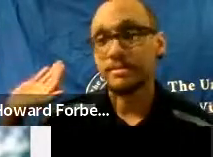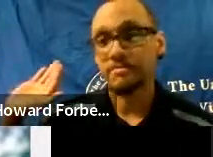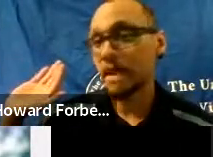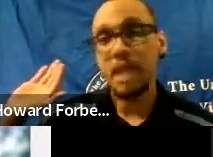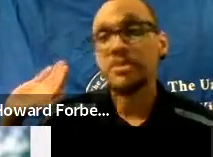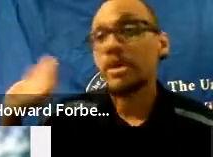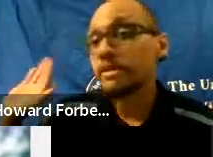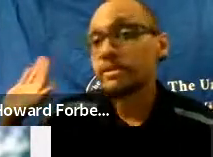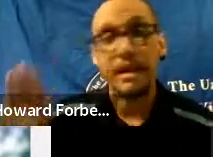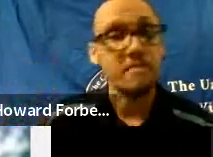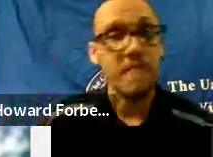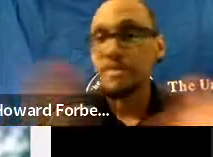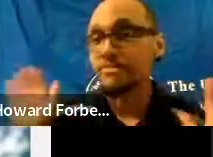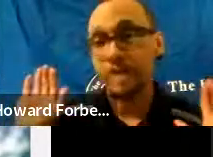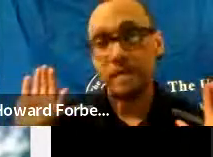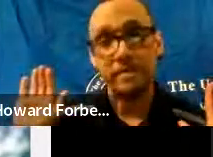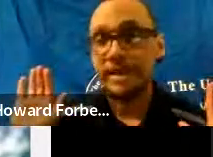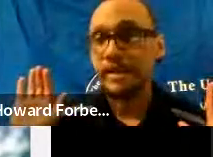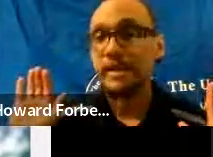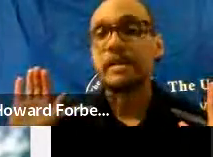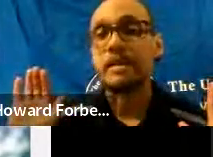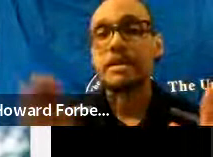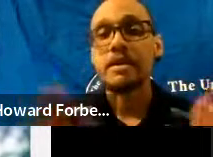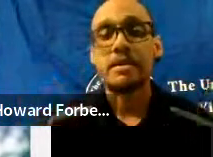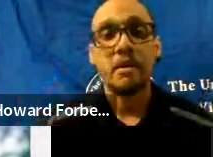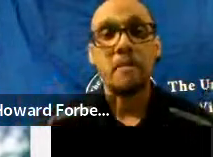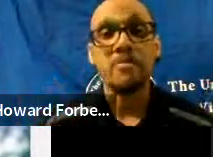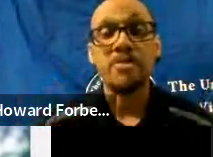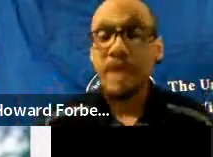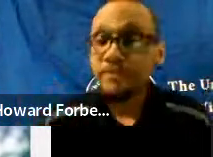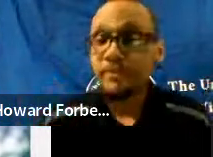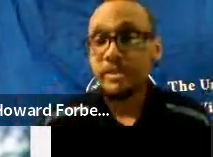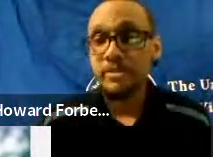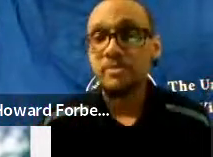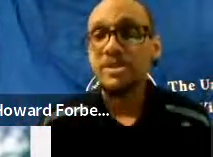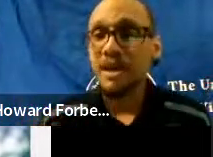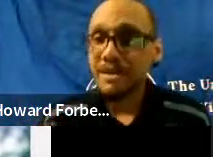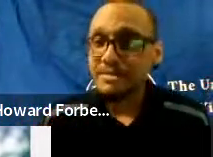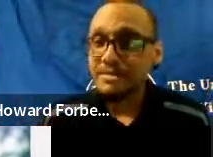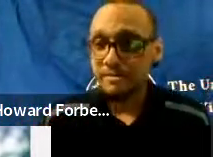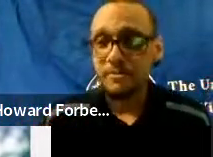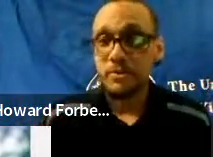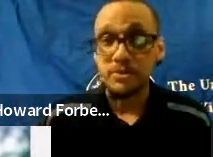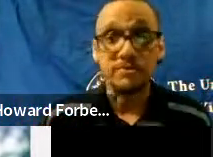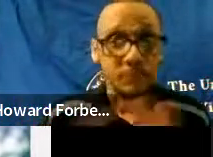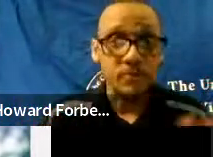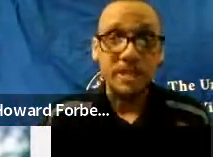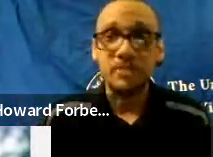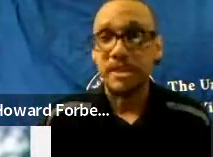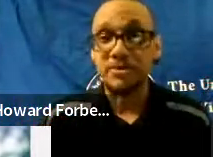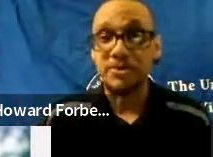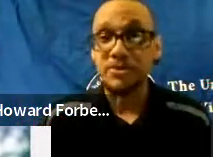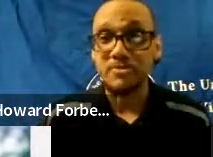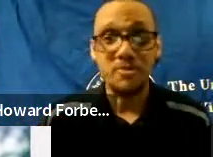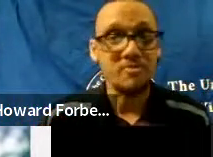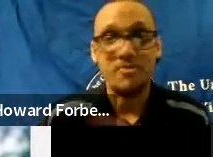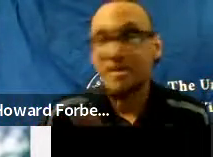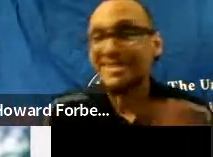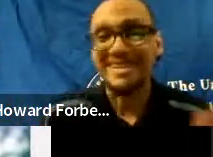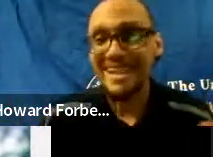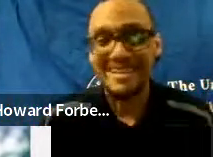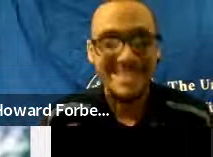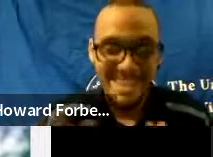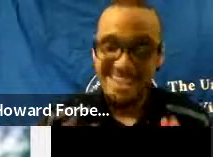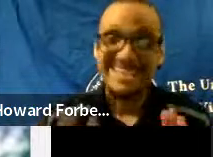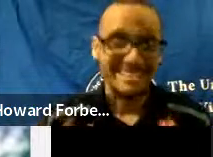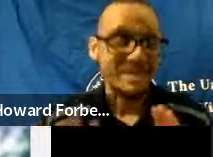that's it. I'm done. I'm never coming back again. Thankfully, though, because of those few educators who